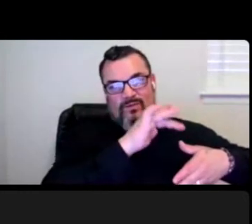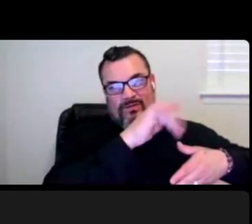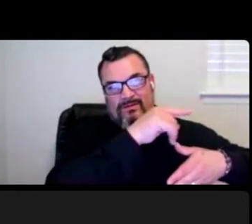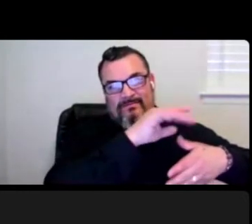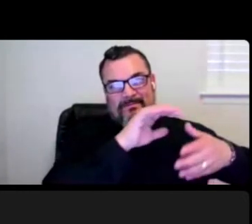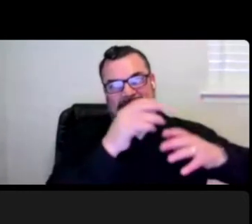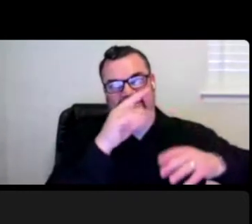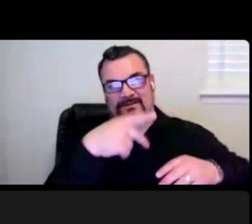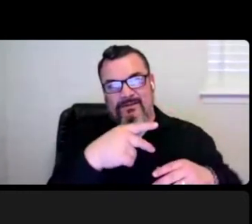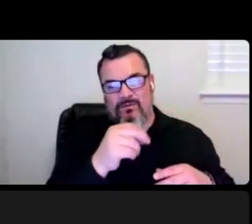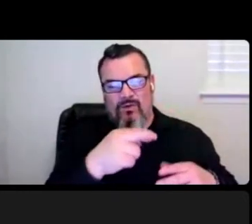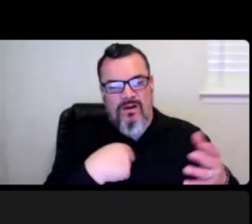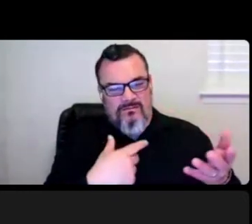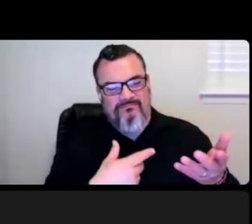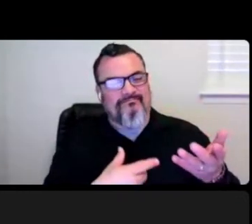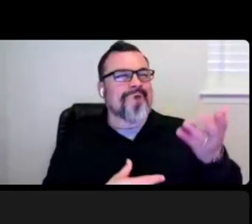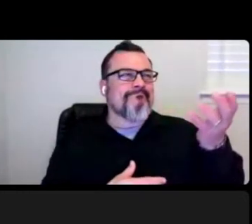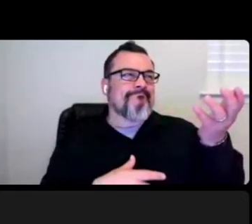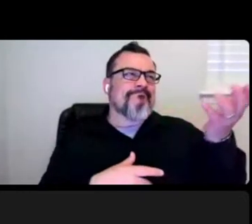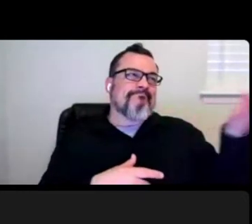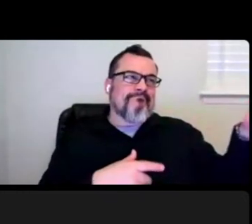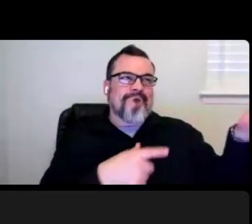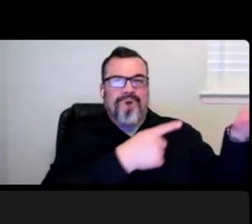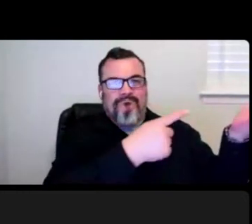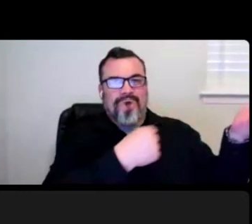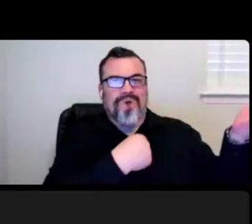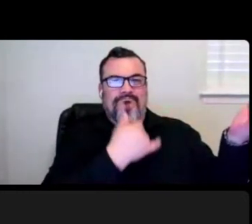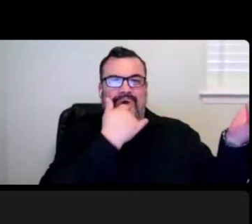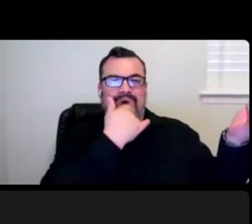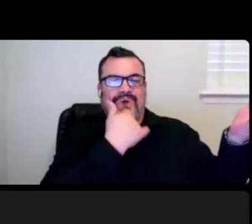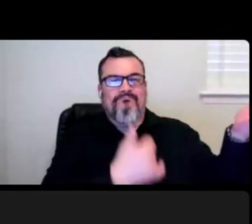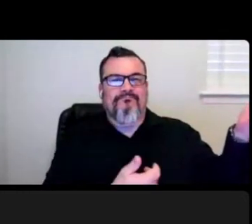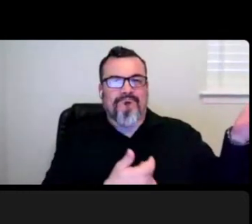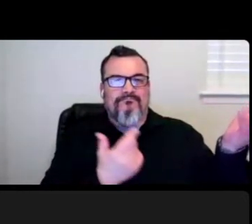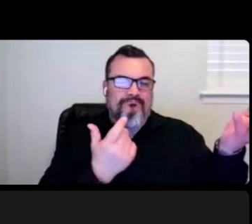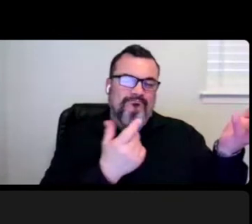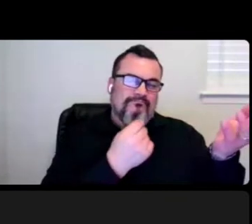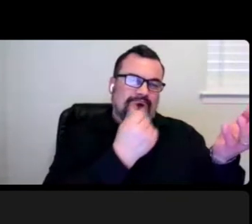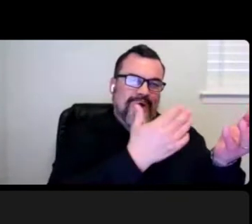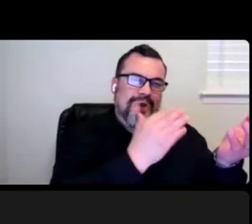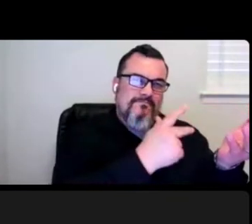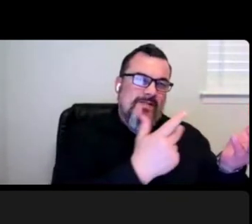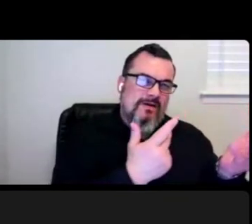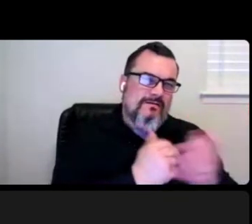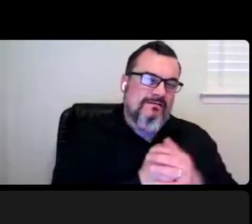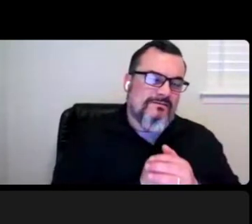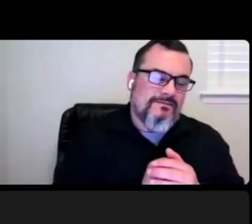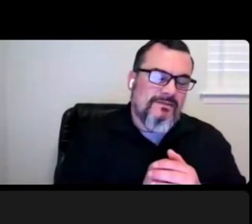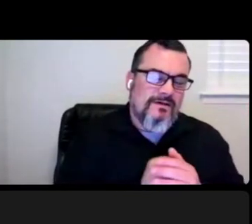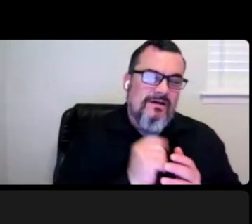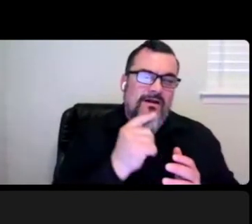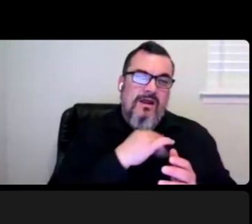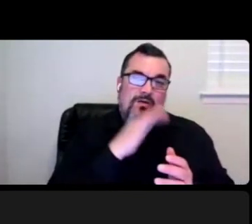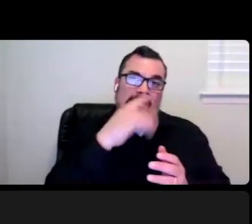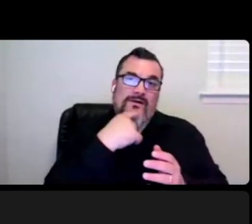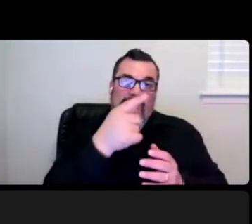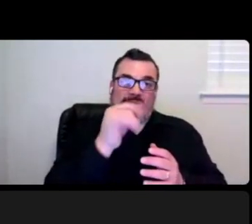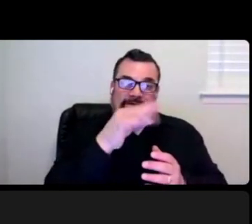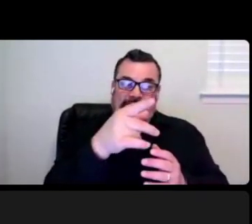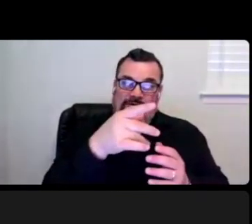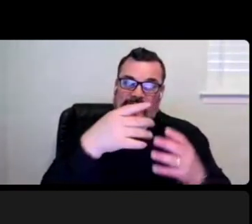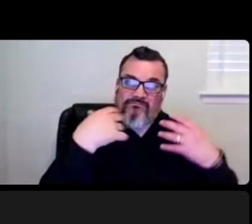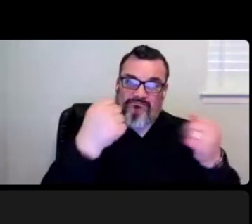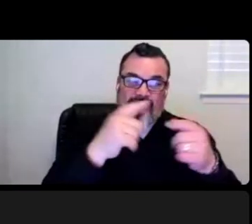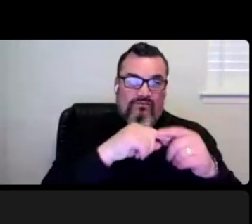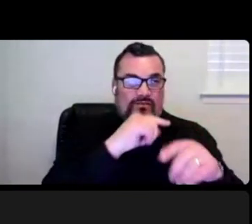up? Or am I going to back my car up and say, listen, you overpaid me. You know, I need to give you this back. And I will tell you, if you're bold enough to